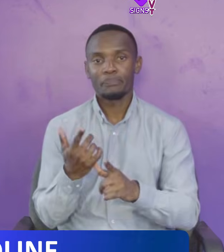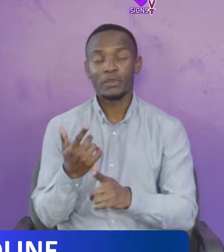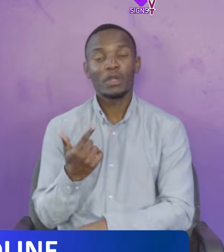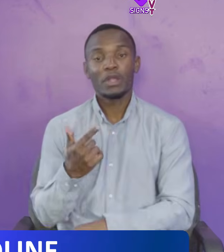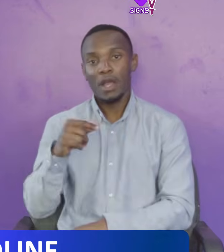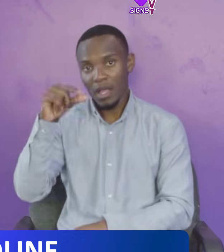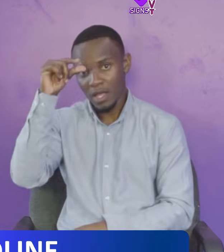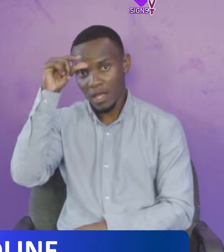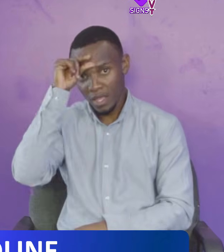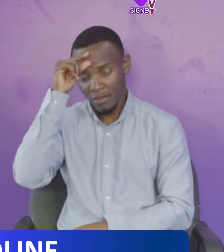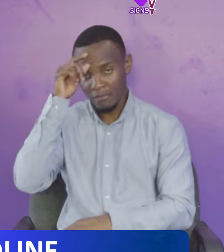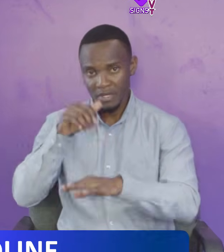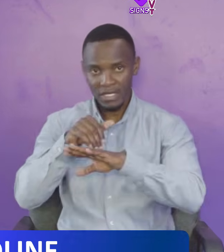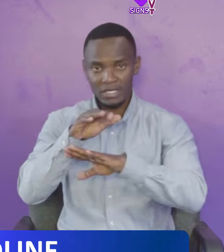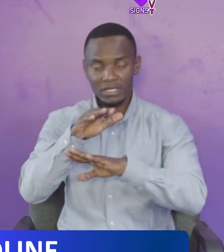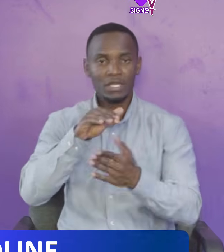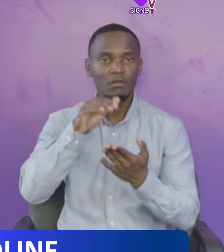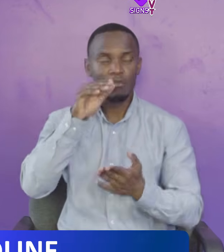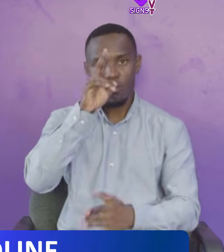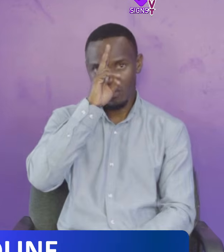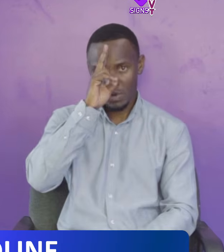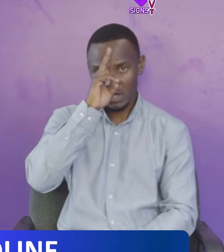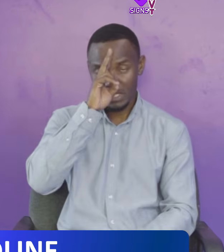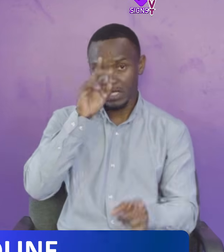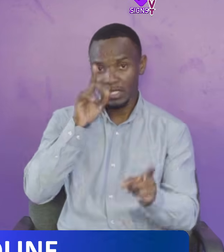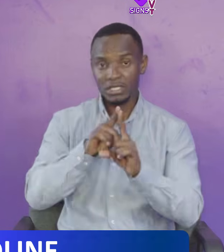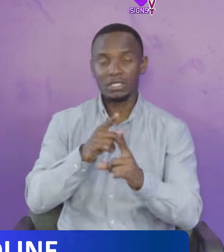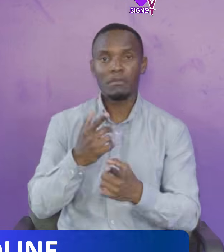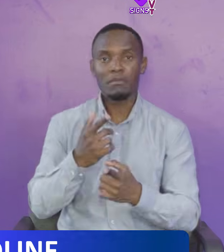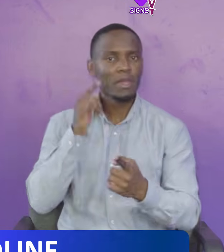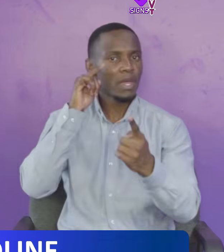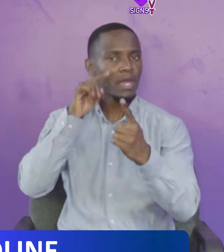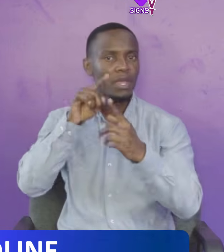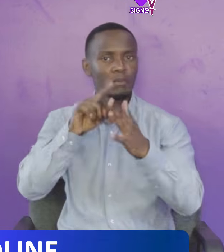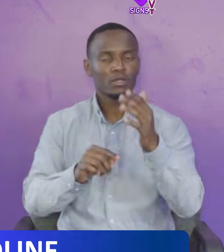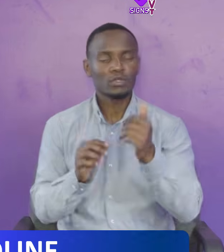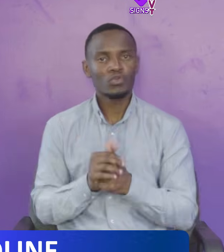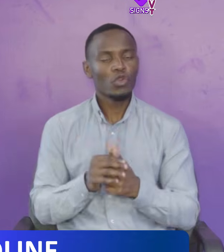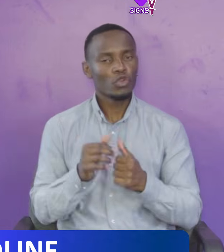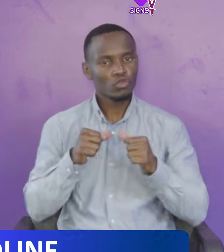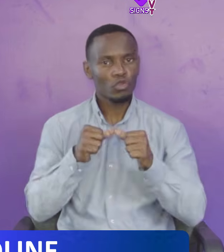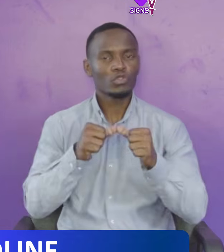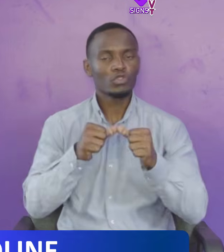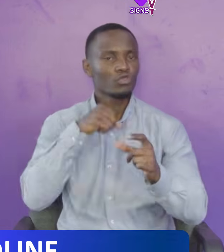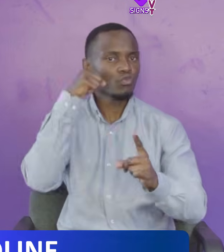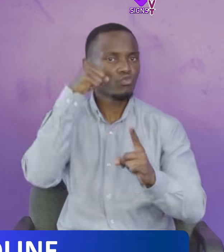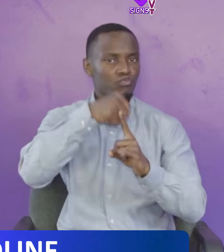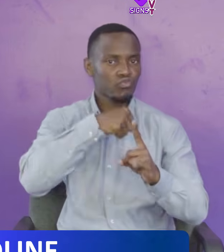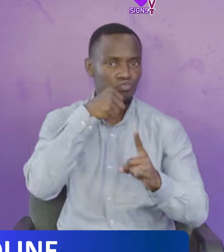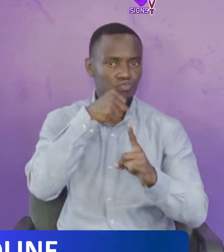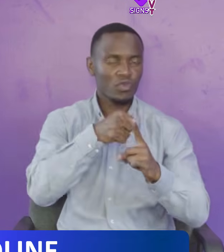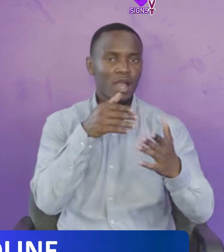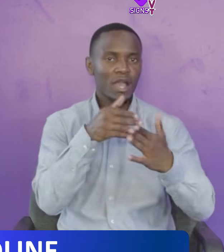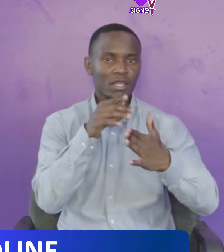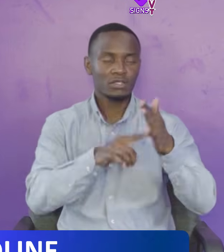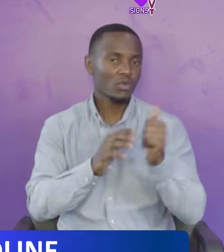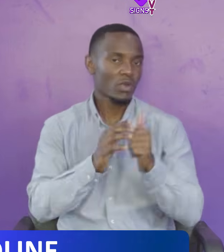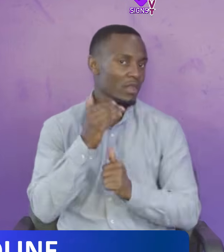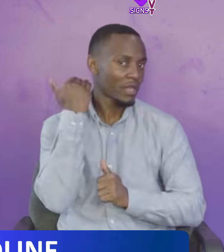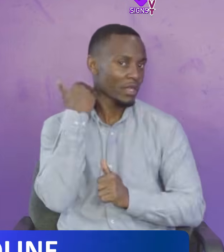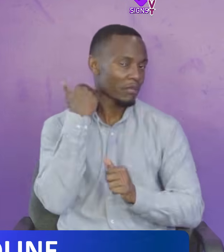Monday, aiming to maintain pressure on the island's gangs as the country's ongoing political and security crisis